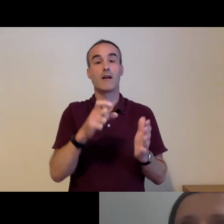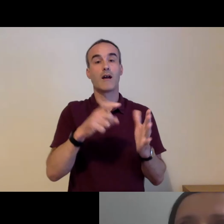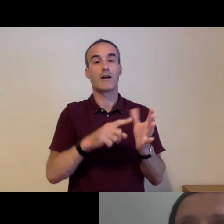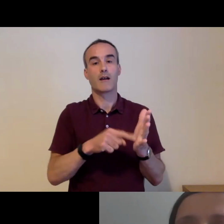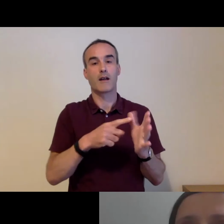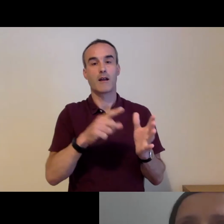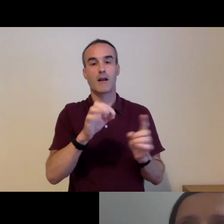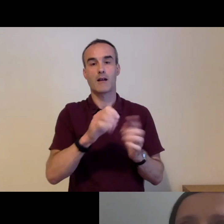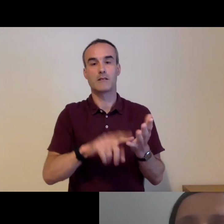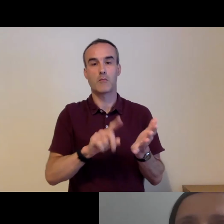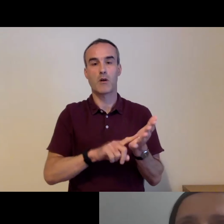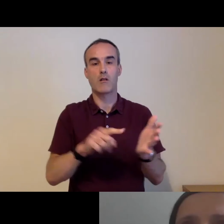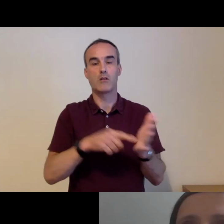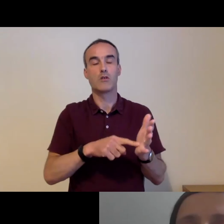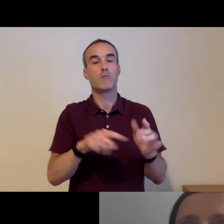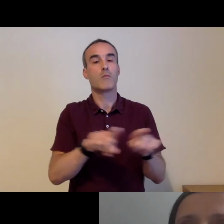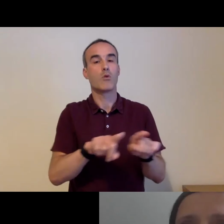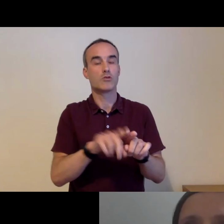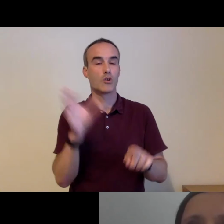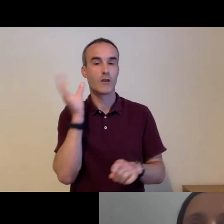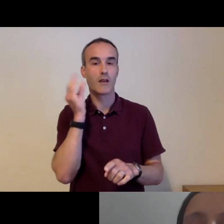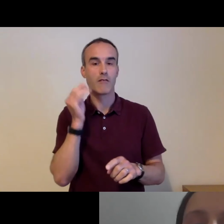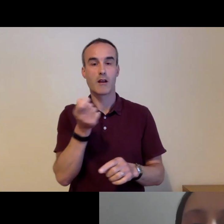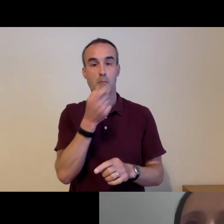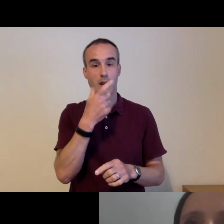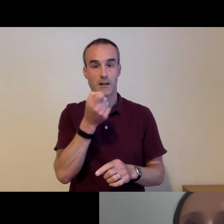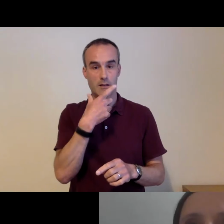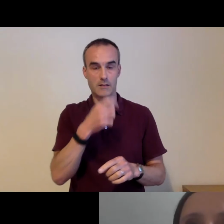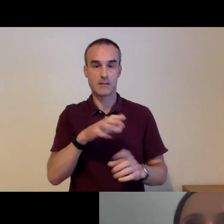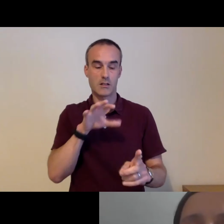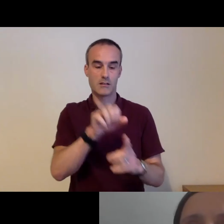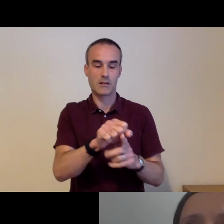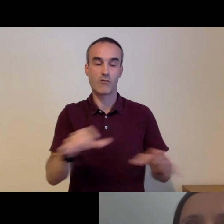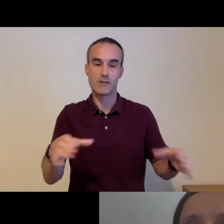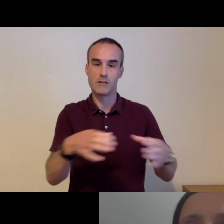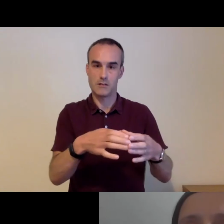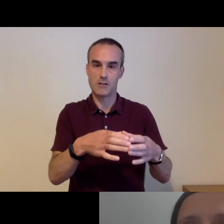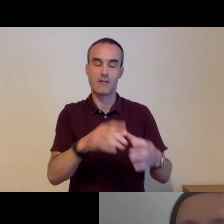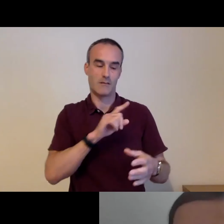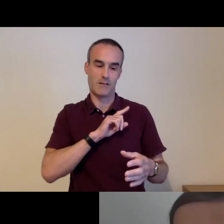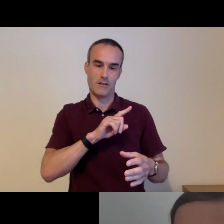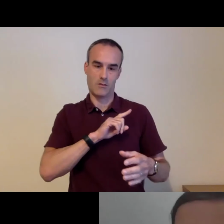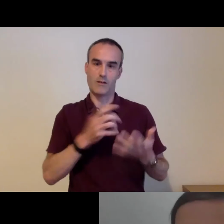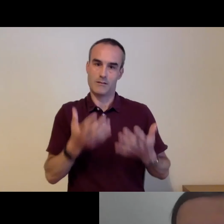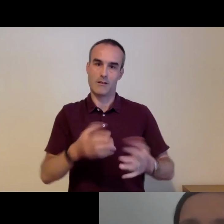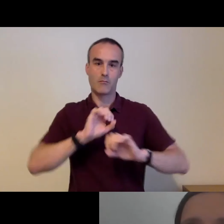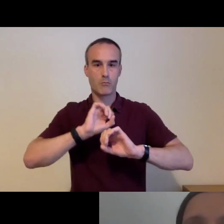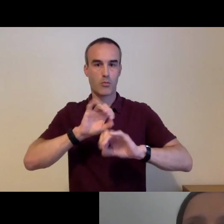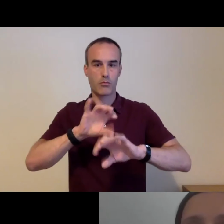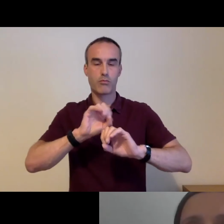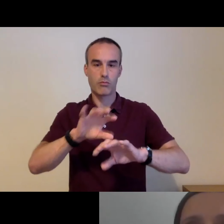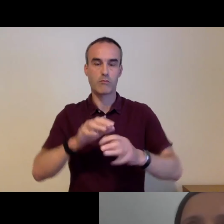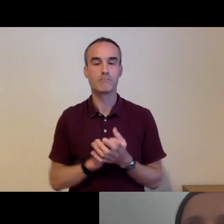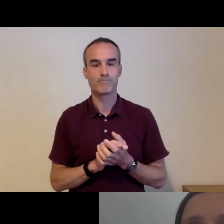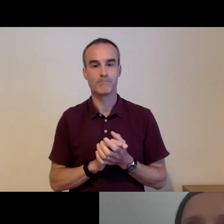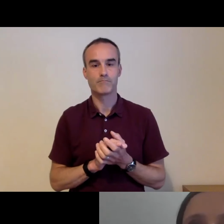Hearing Medicines Discovery Syndicate. And it's through that initiative that we're delivering today's webinar. So at